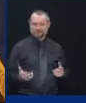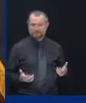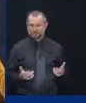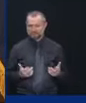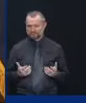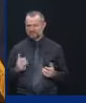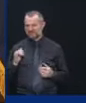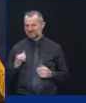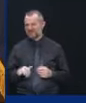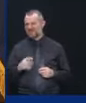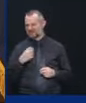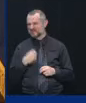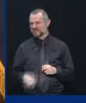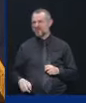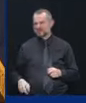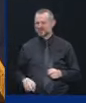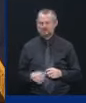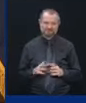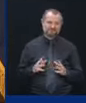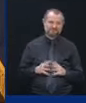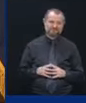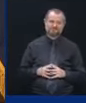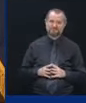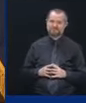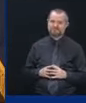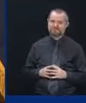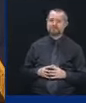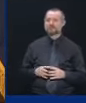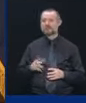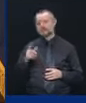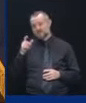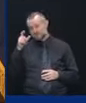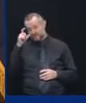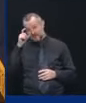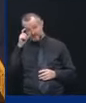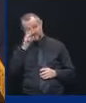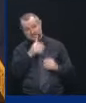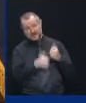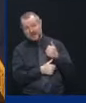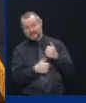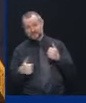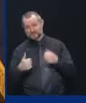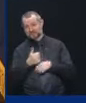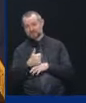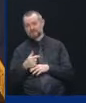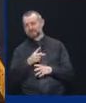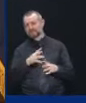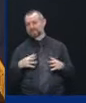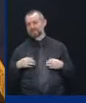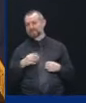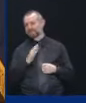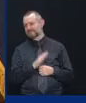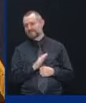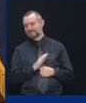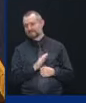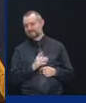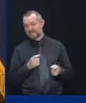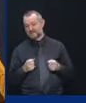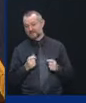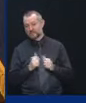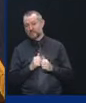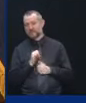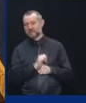difficulty in this situation. That's the difficulty that the Biden administration inherited, by the way. And what you'll see is